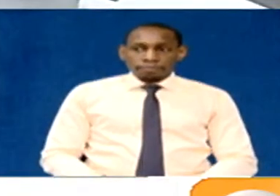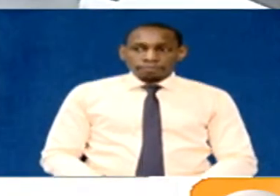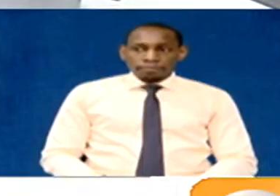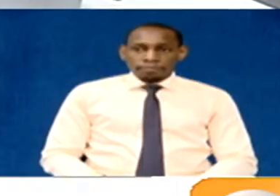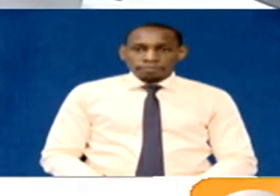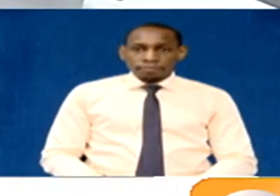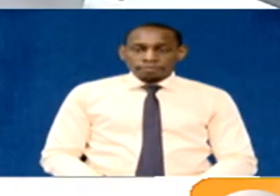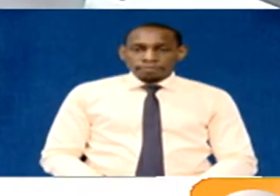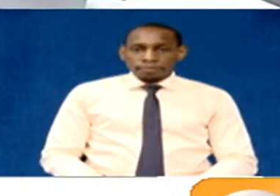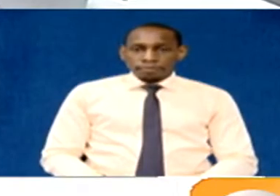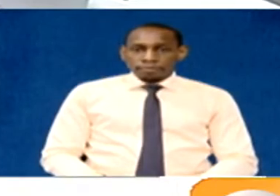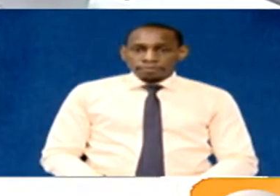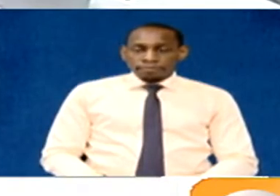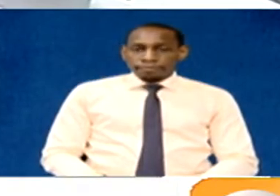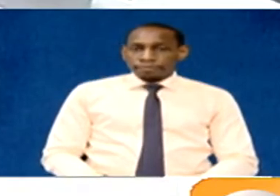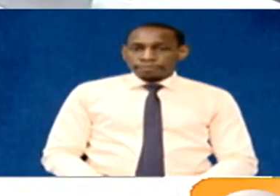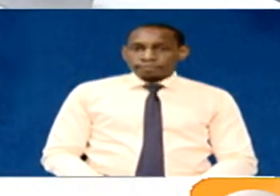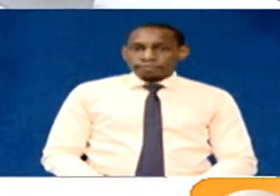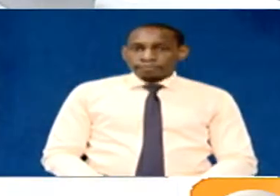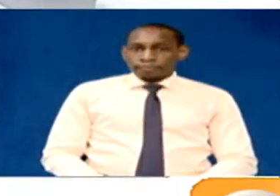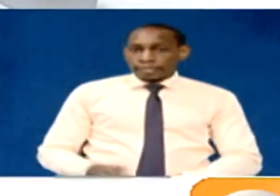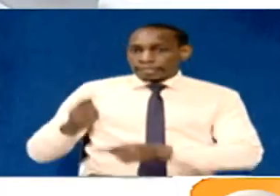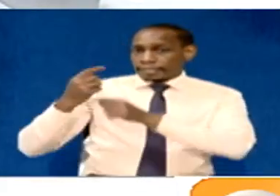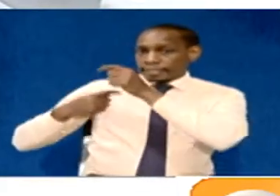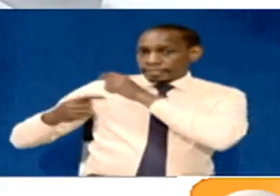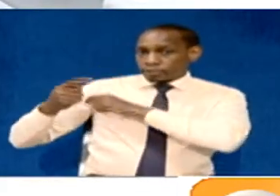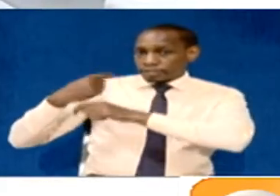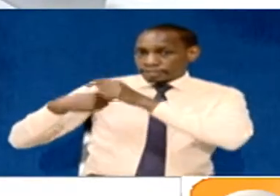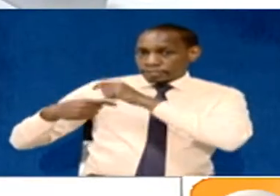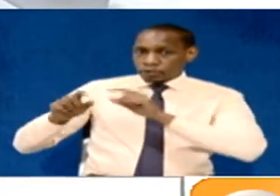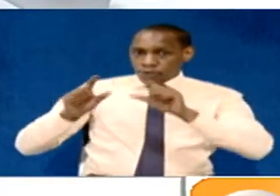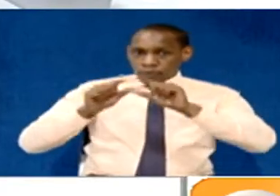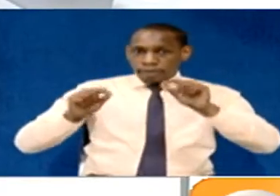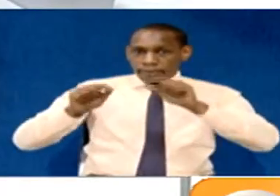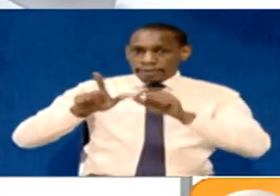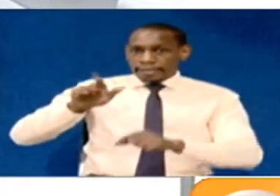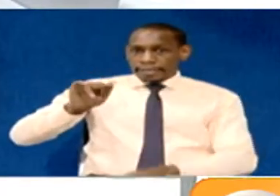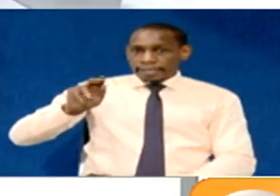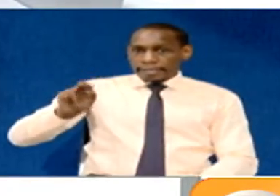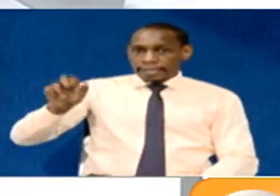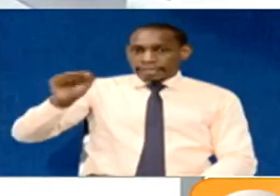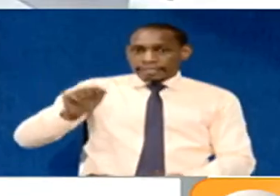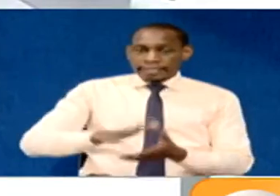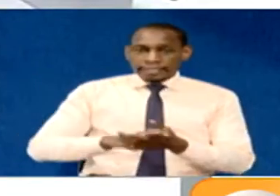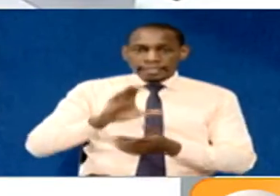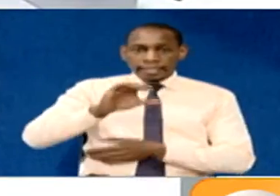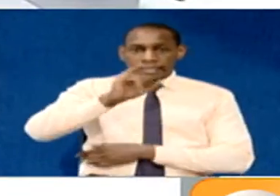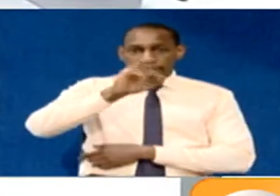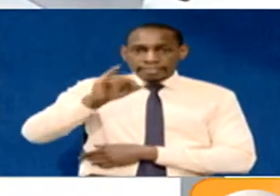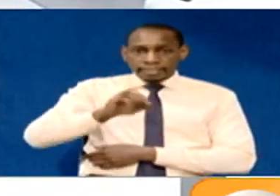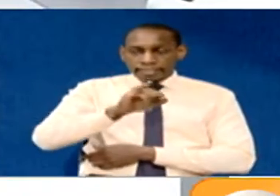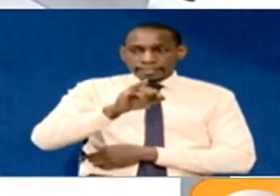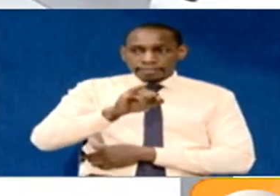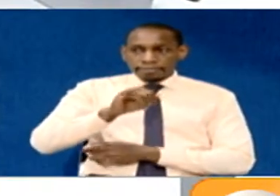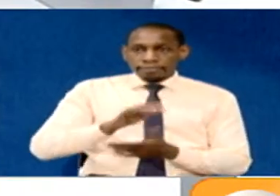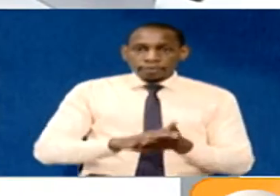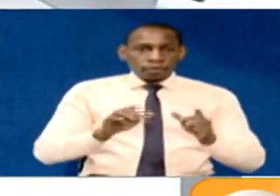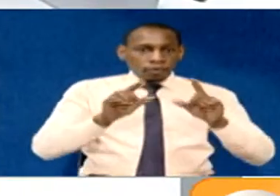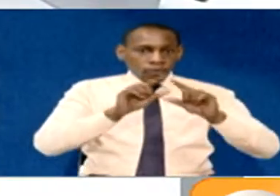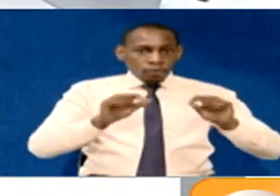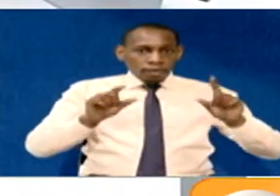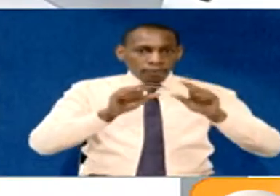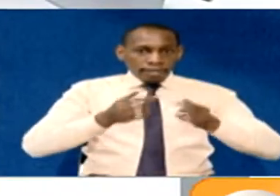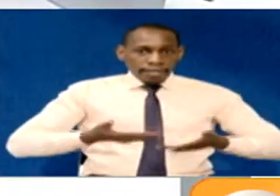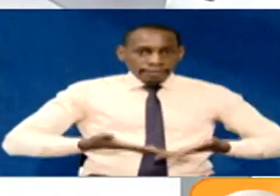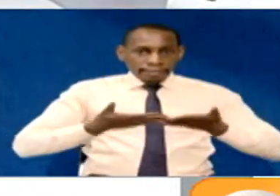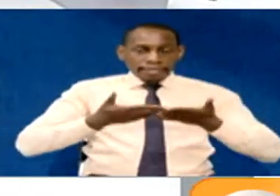But then there's order and traditions that Linus was talking about. And the Chief Justice, I think, had a lot to say, not